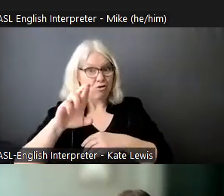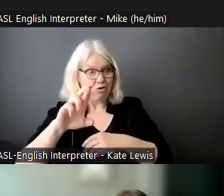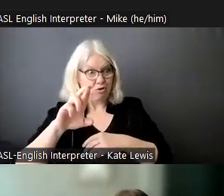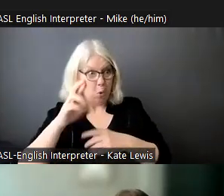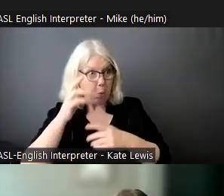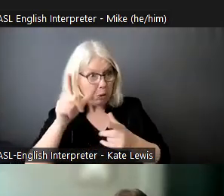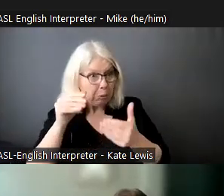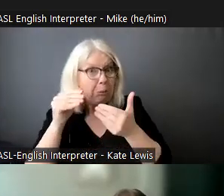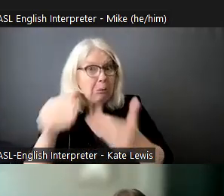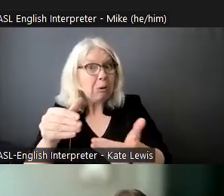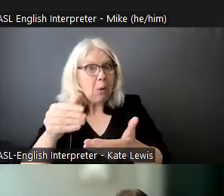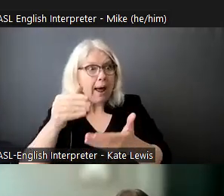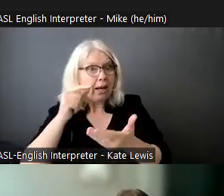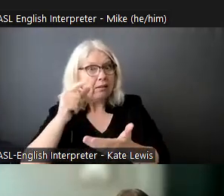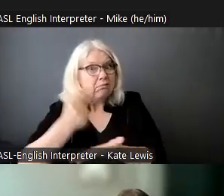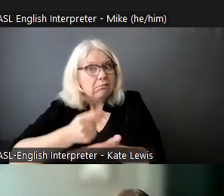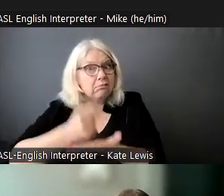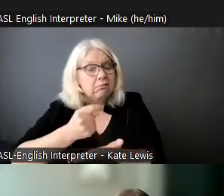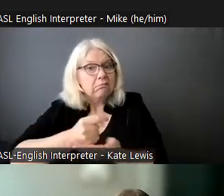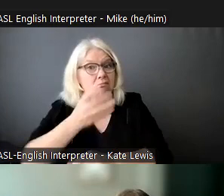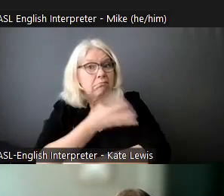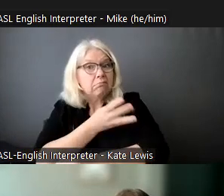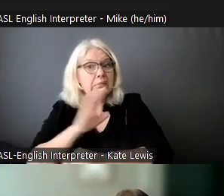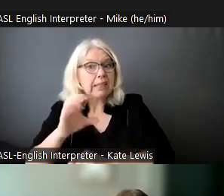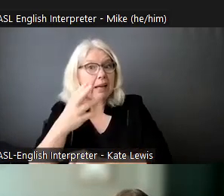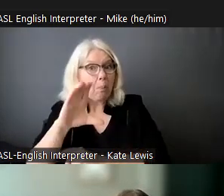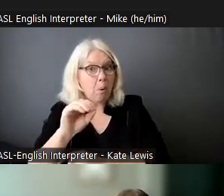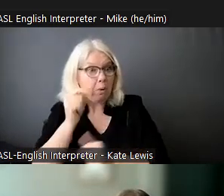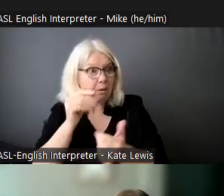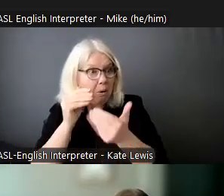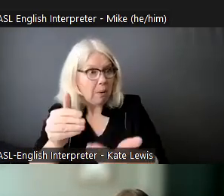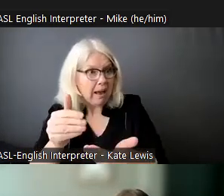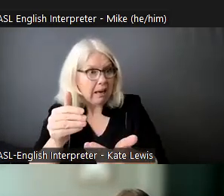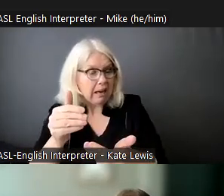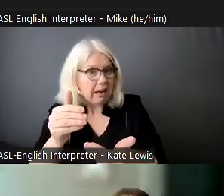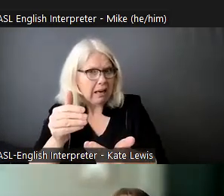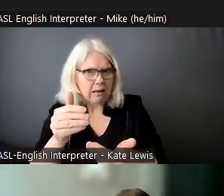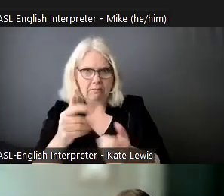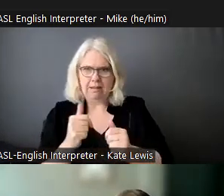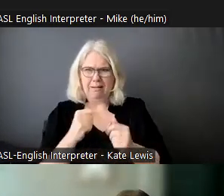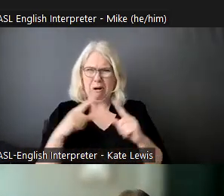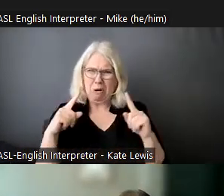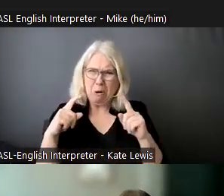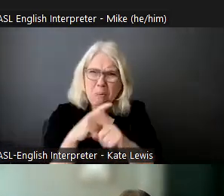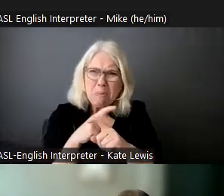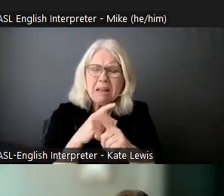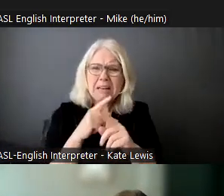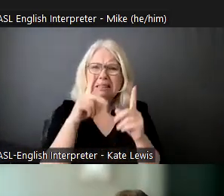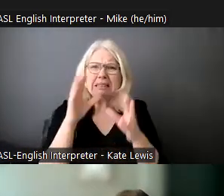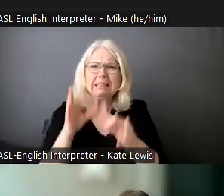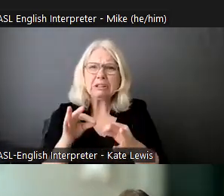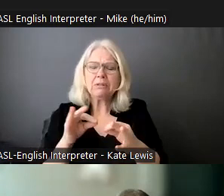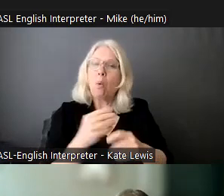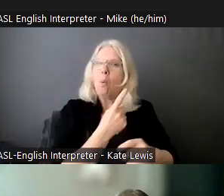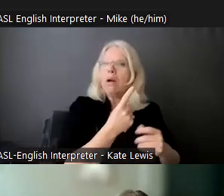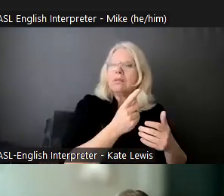a whole lot more information gathering and consideration to make those decisions. The risk is much higher at one end